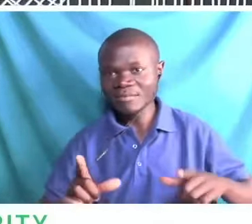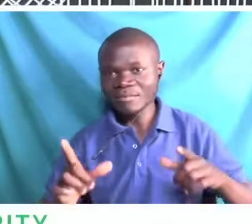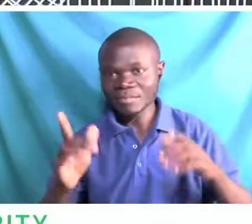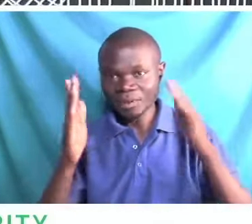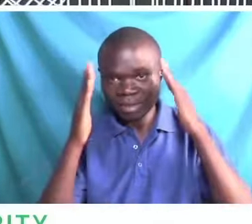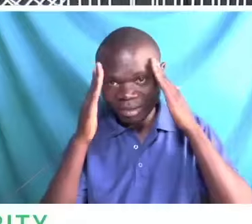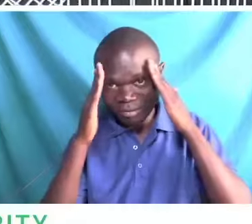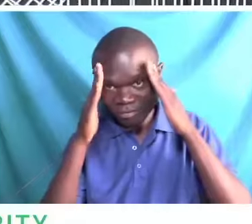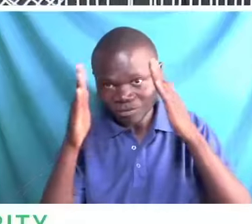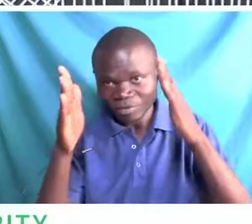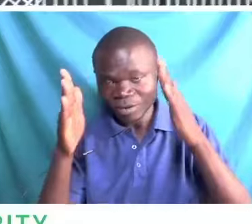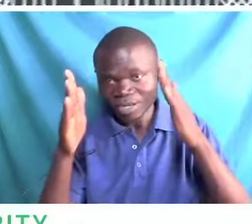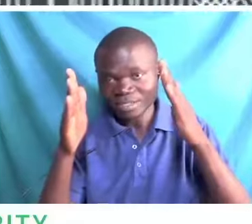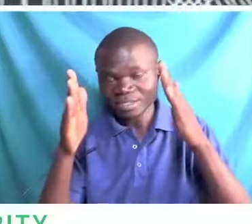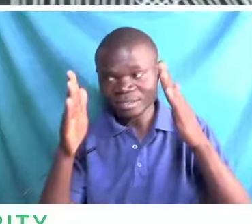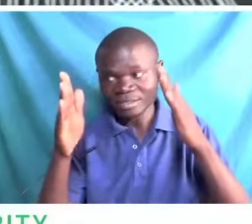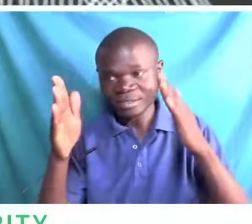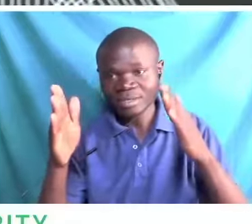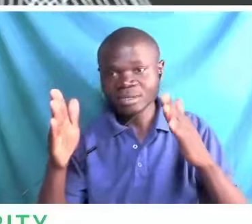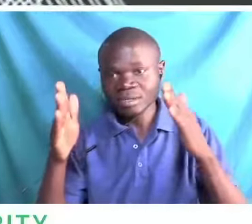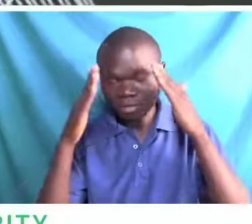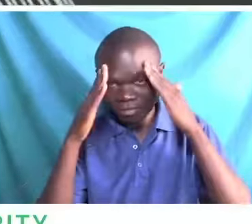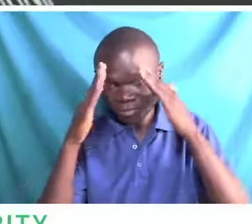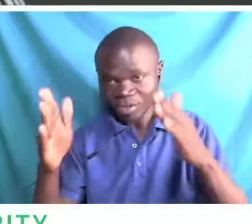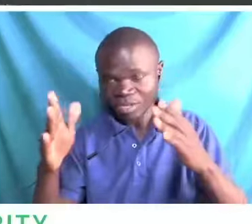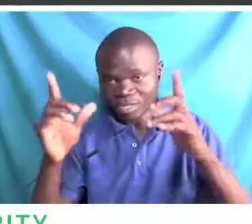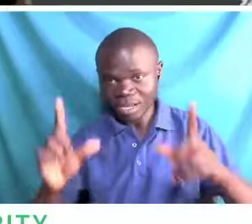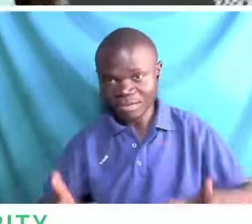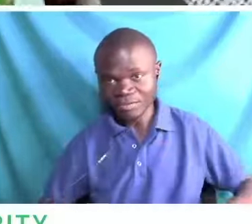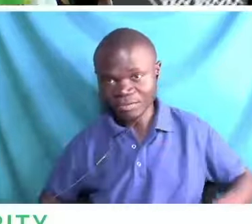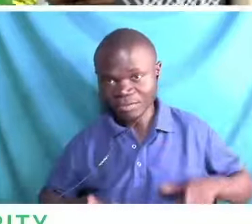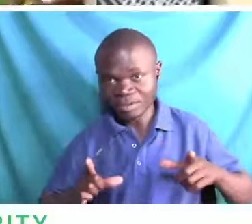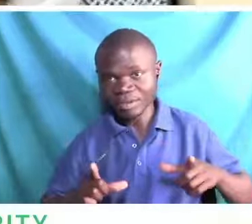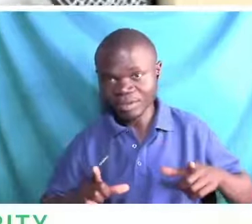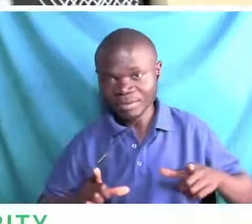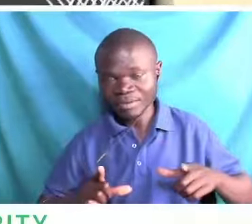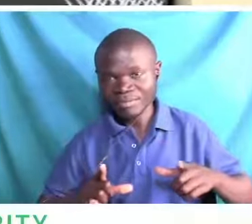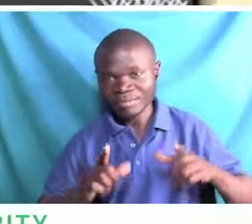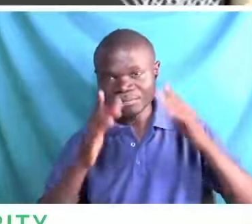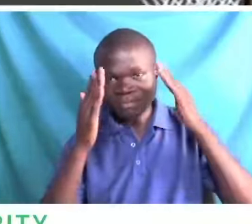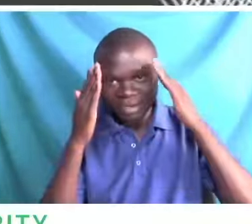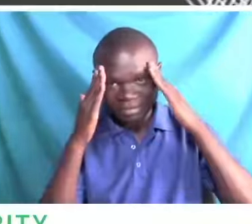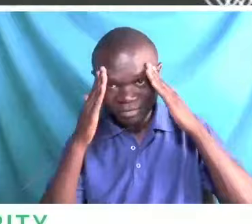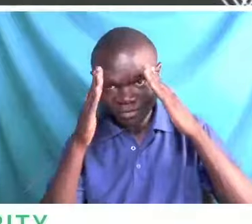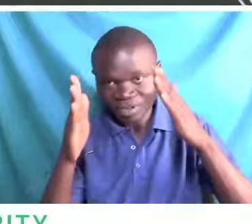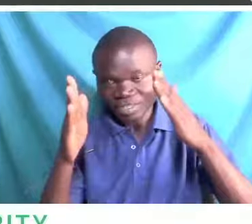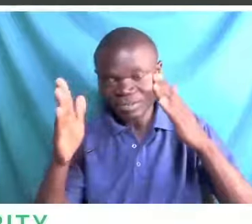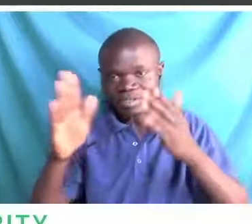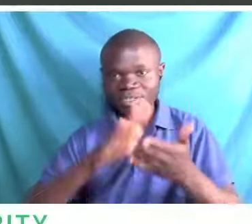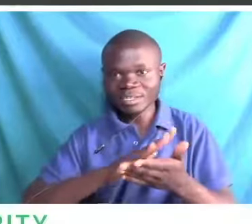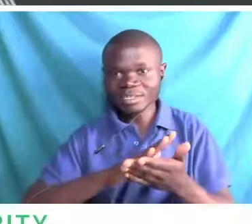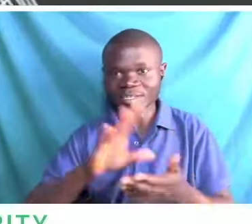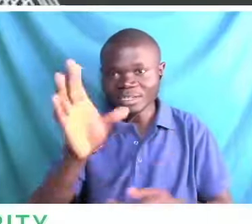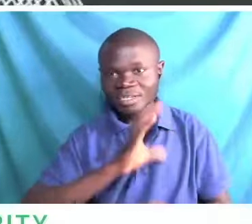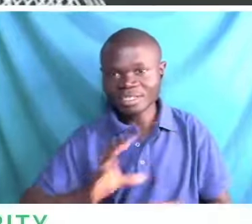you display a Christ-focused life? By pursuing what is called Christian purity.